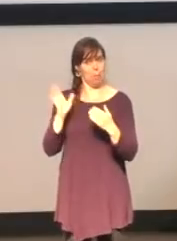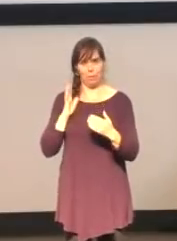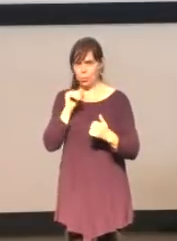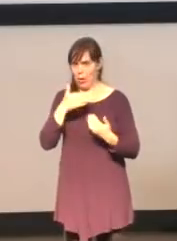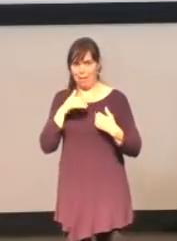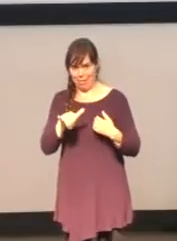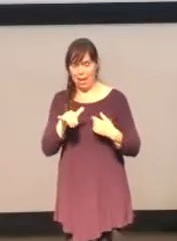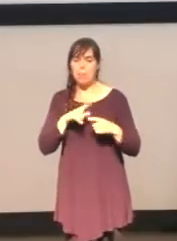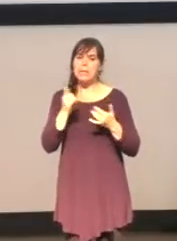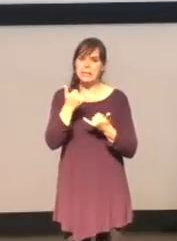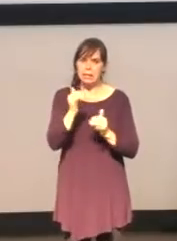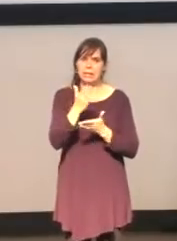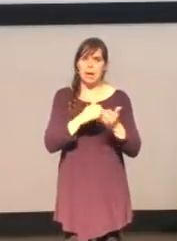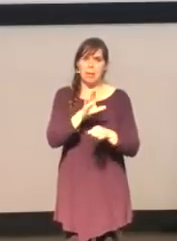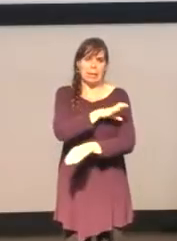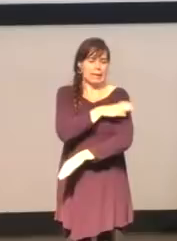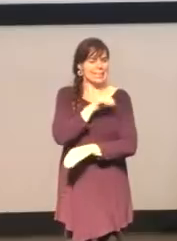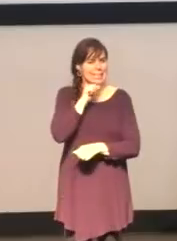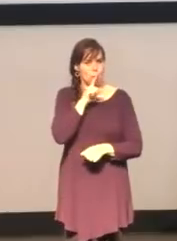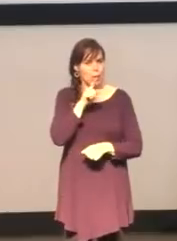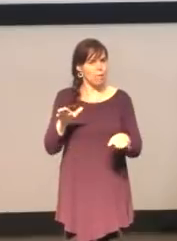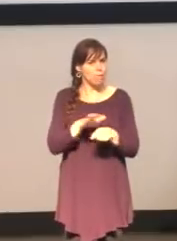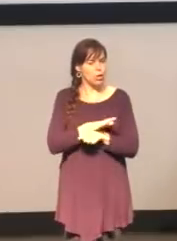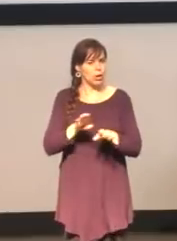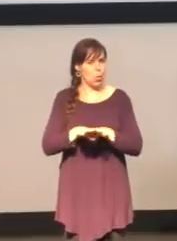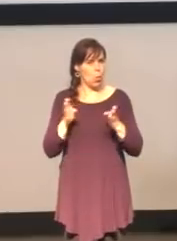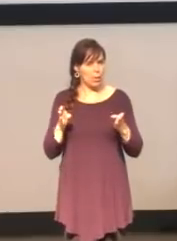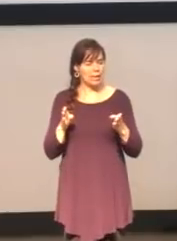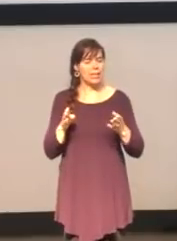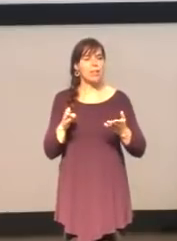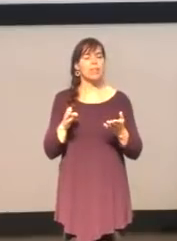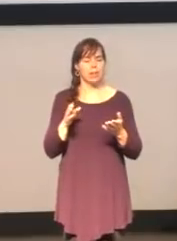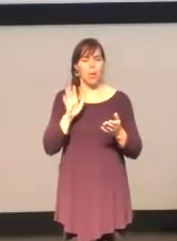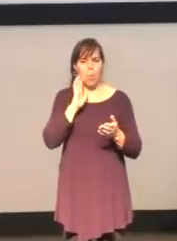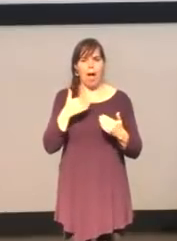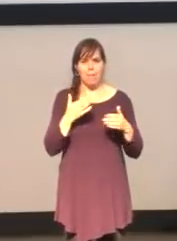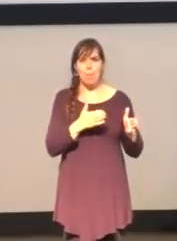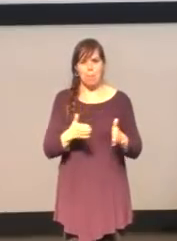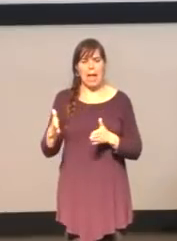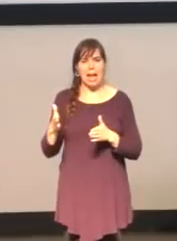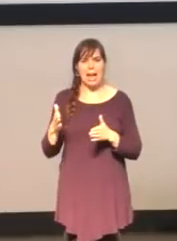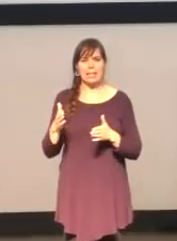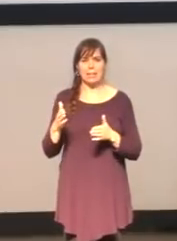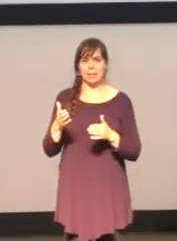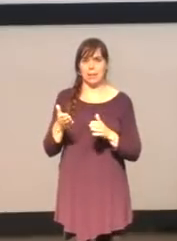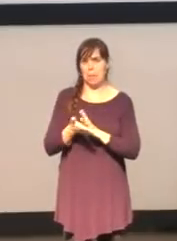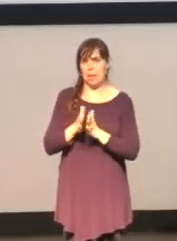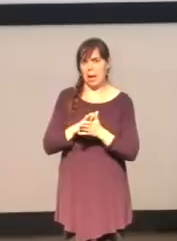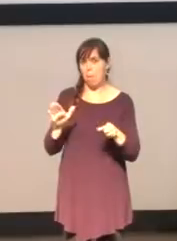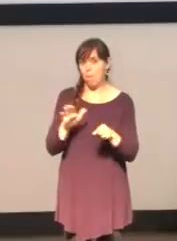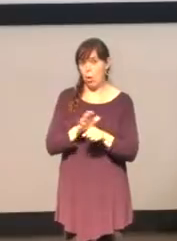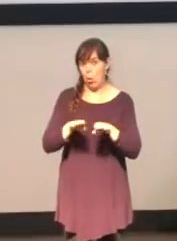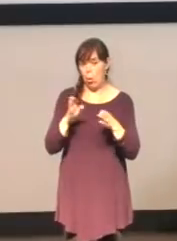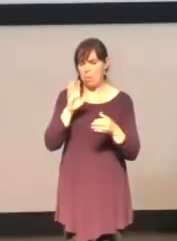there are still some clinics that aren't quite fully opened, and there's a plan to I think be fully open by